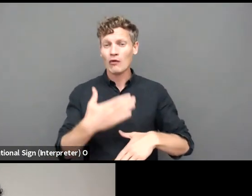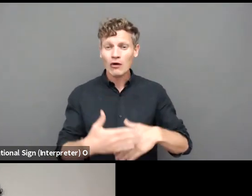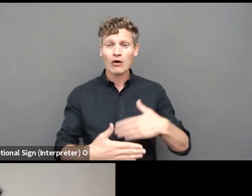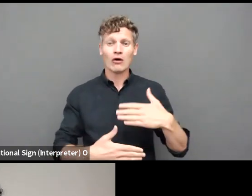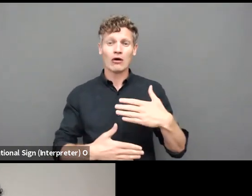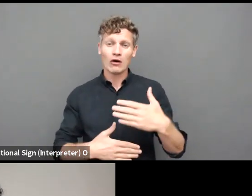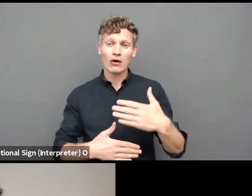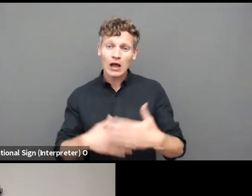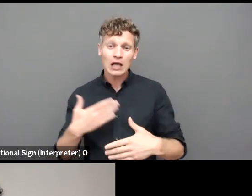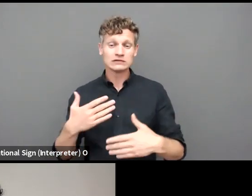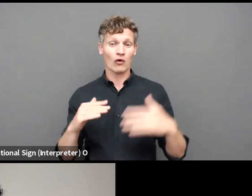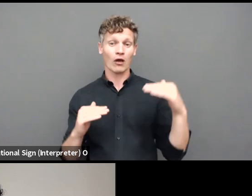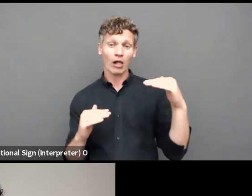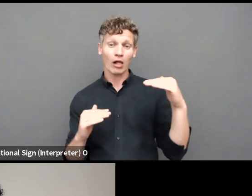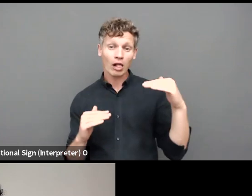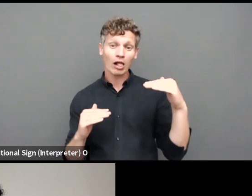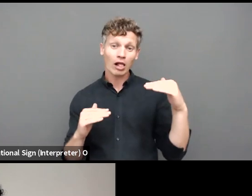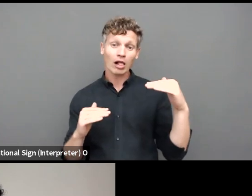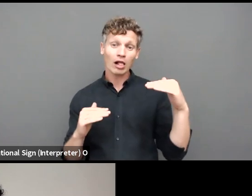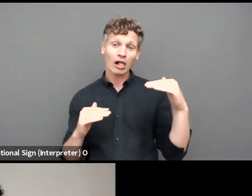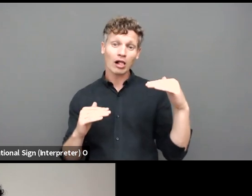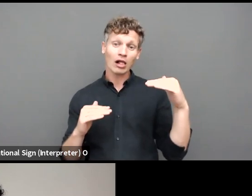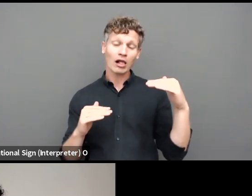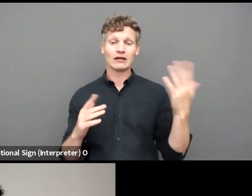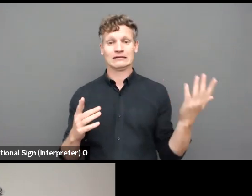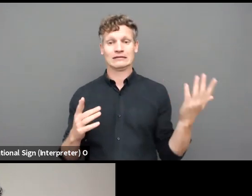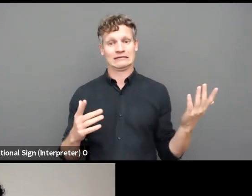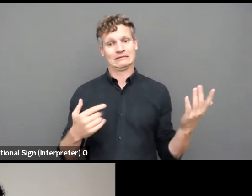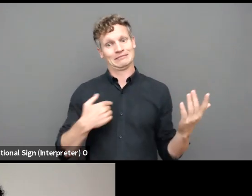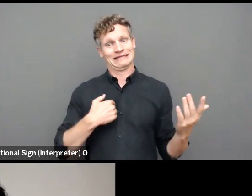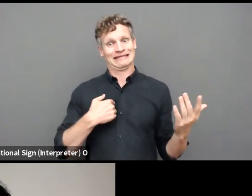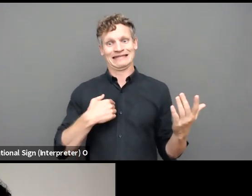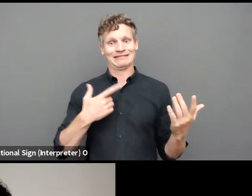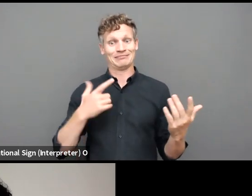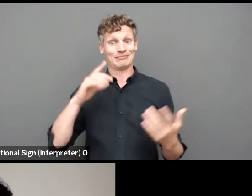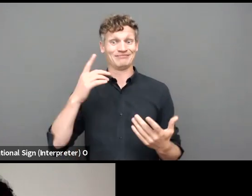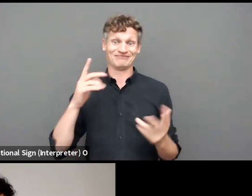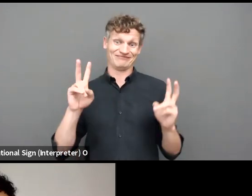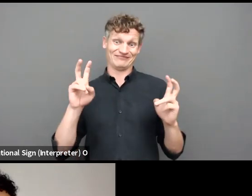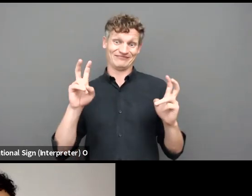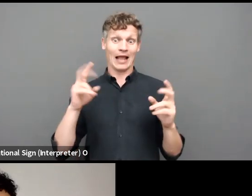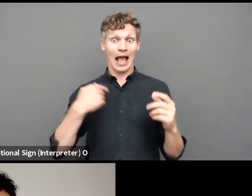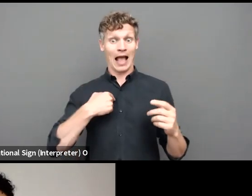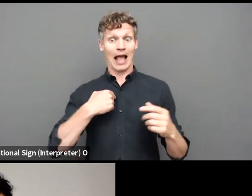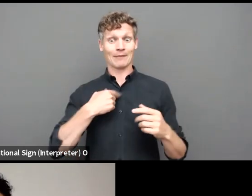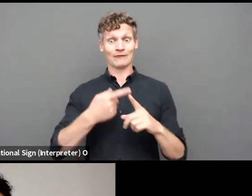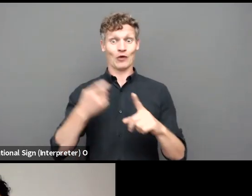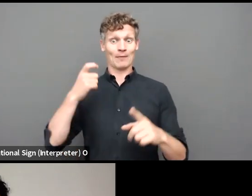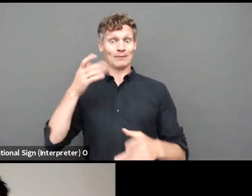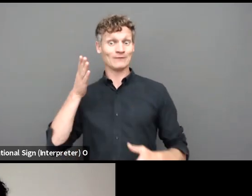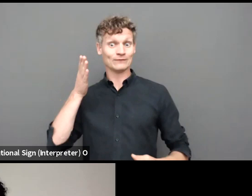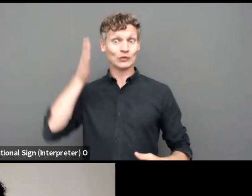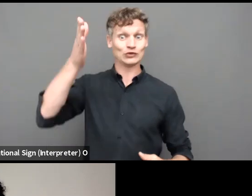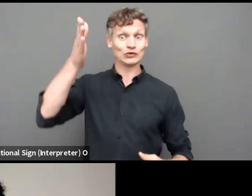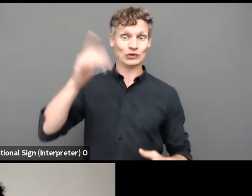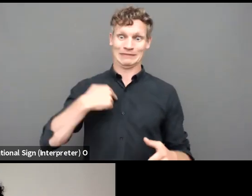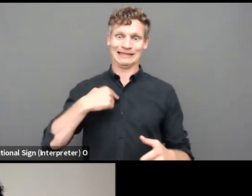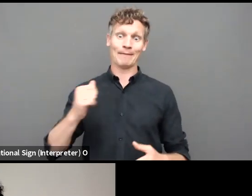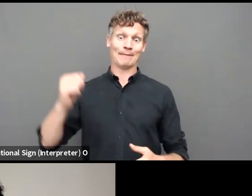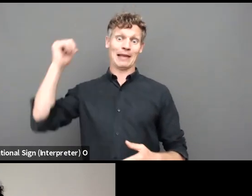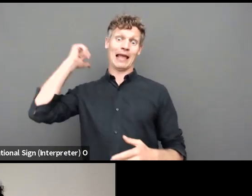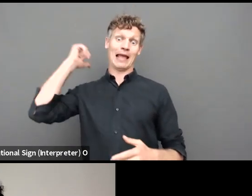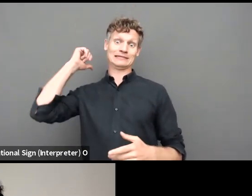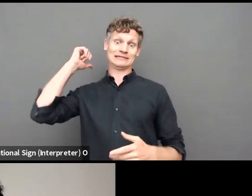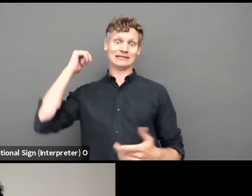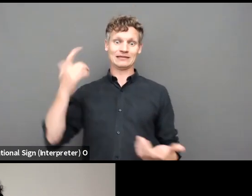I don't want to be the man from the past, rather the person from the future, but it was 100 years ago that we enunciated in our constitution the principle of